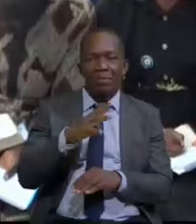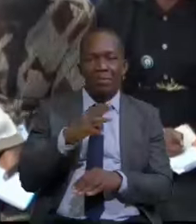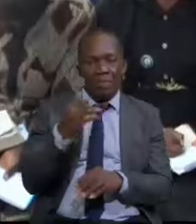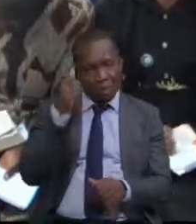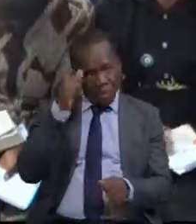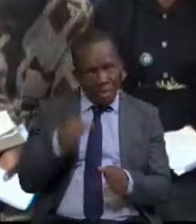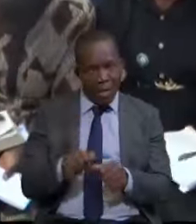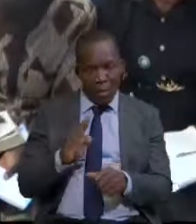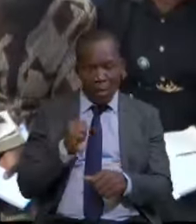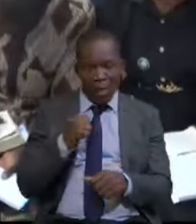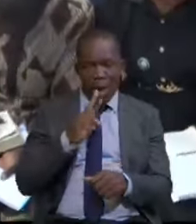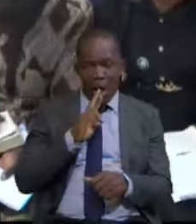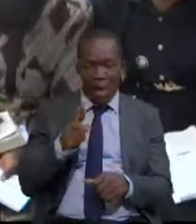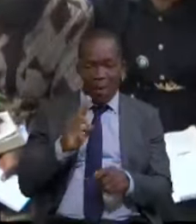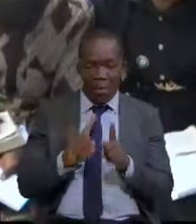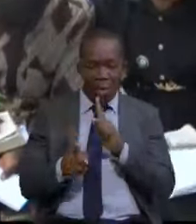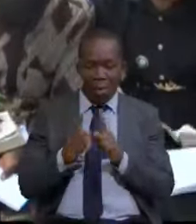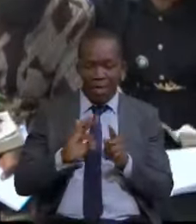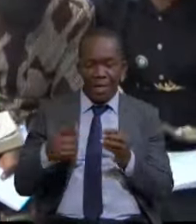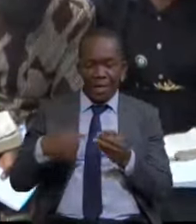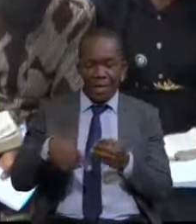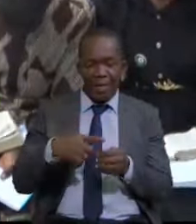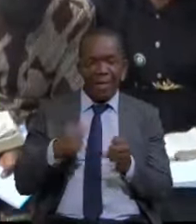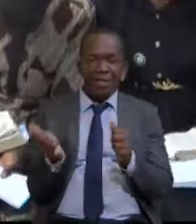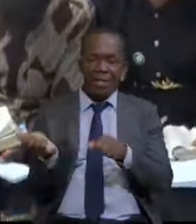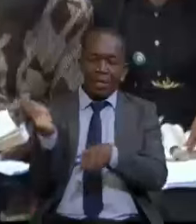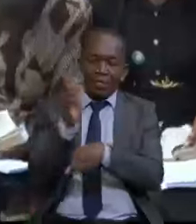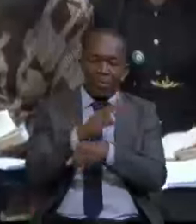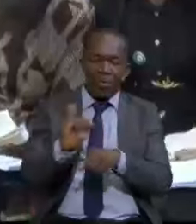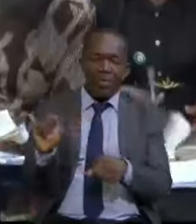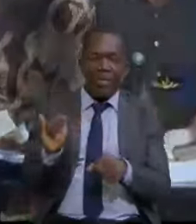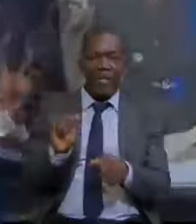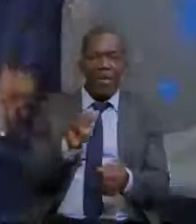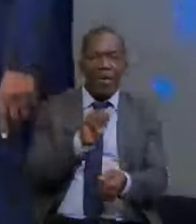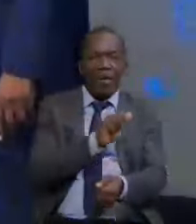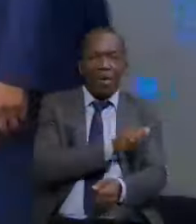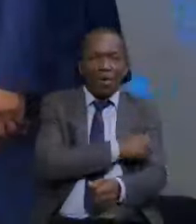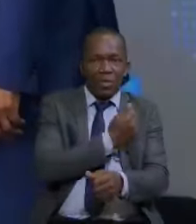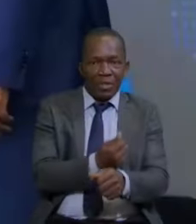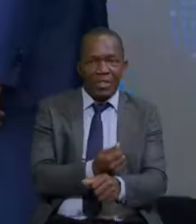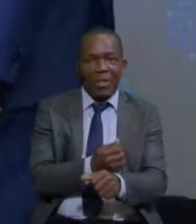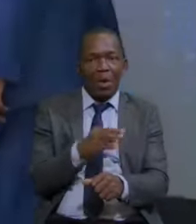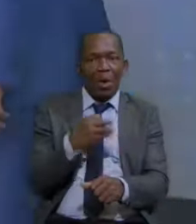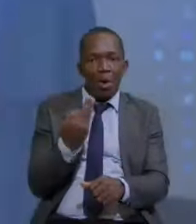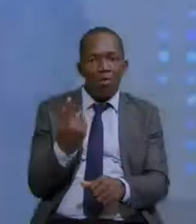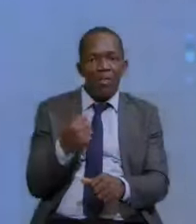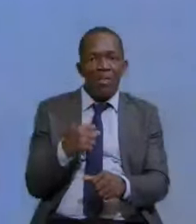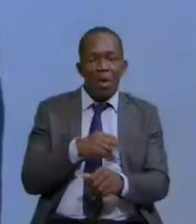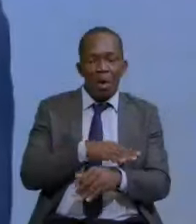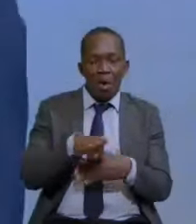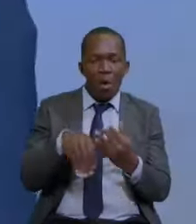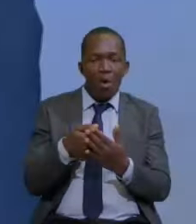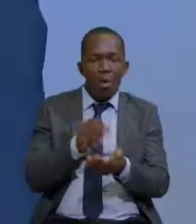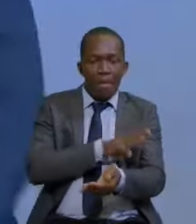prevailing authority of the Almighty Sovereign that has authority over